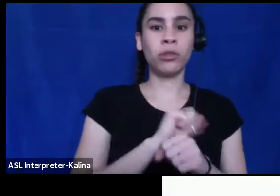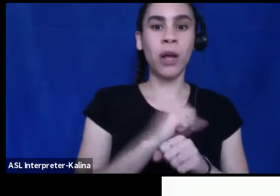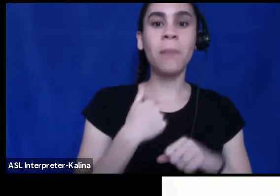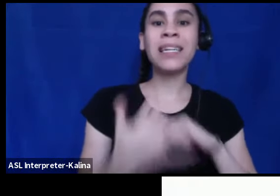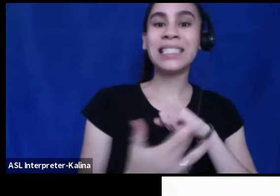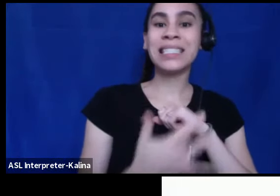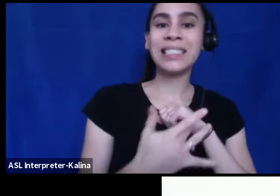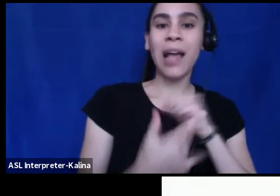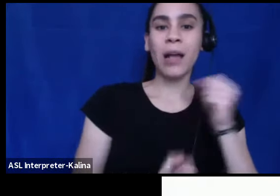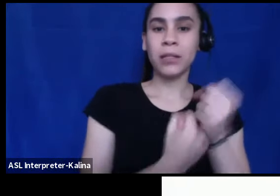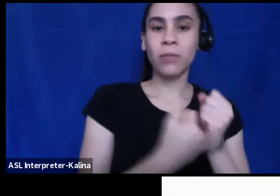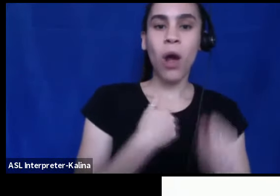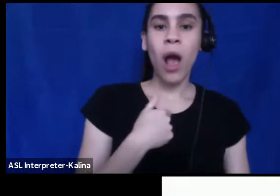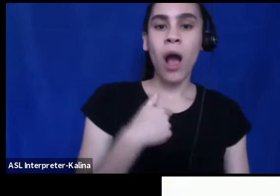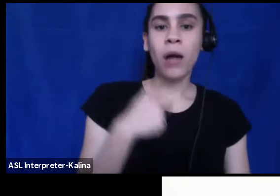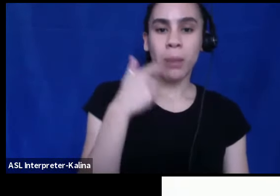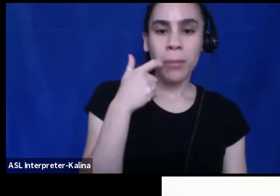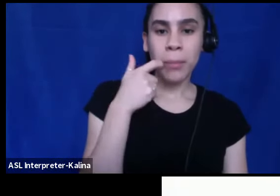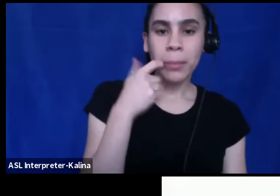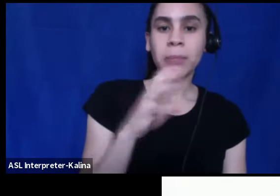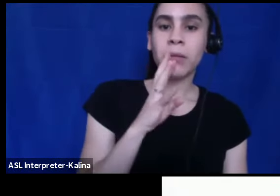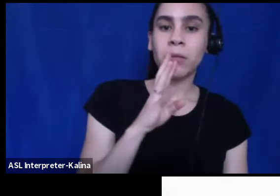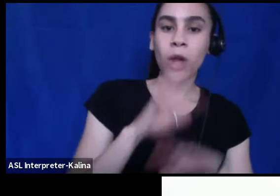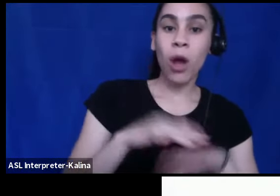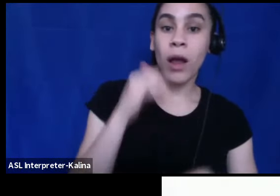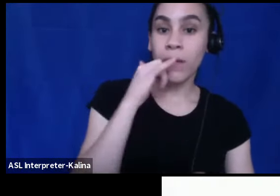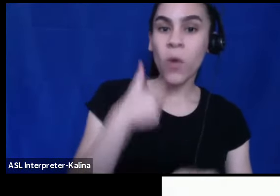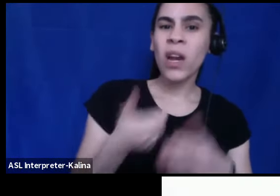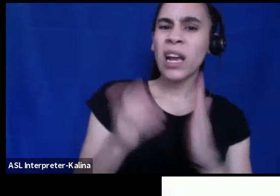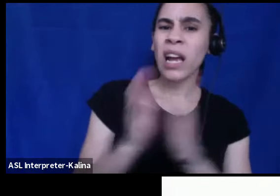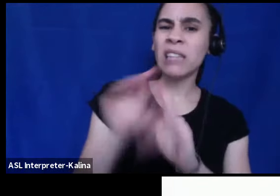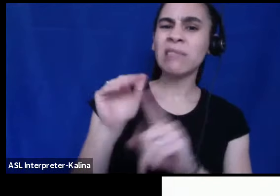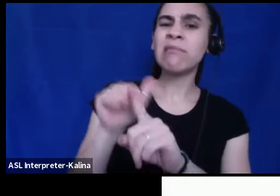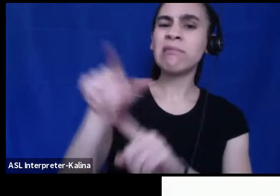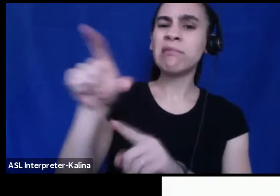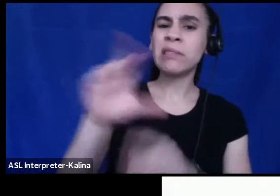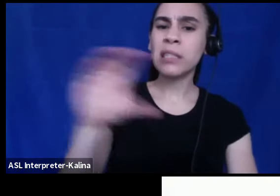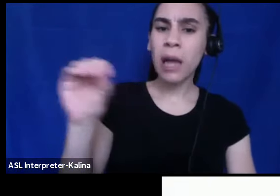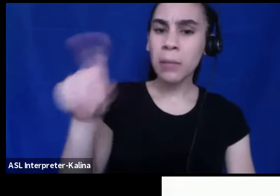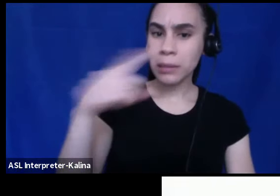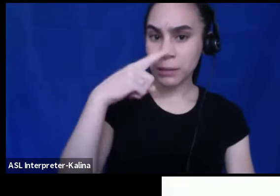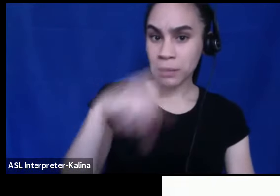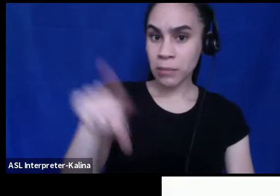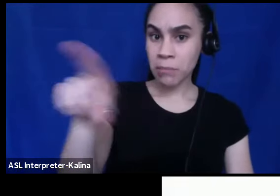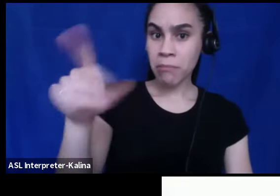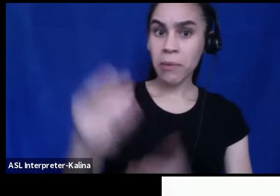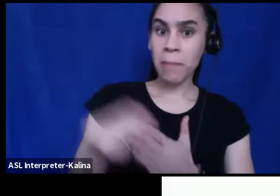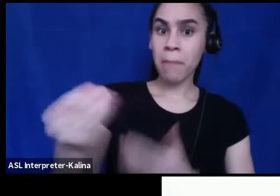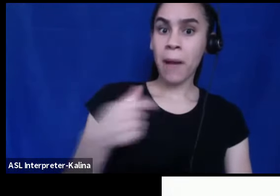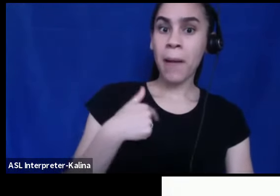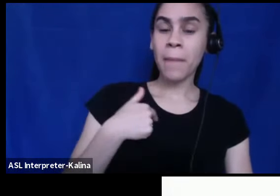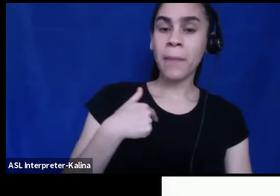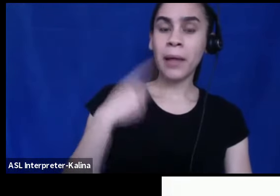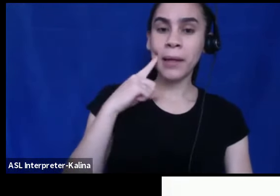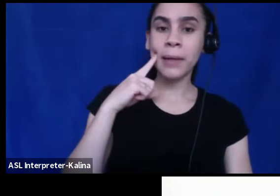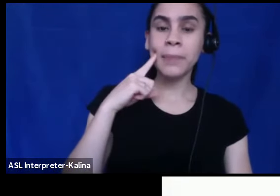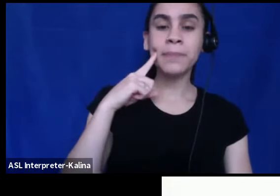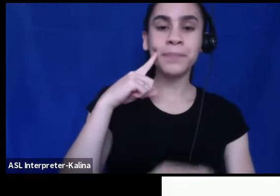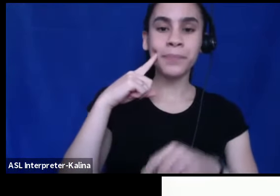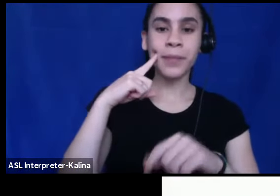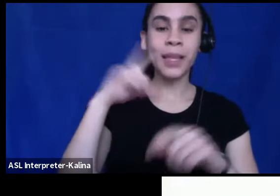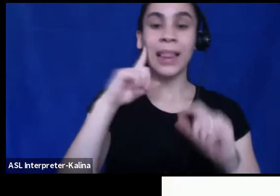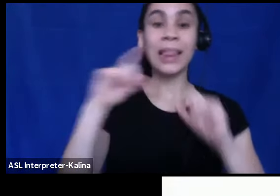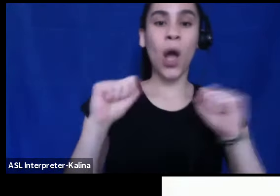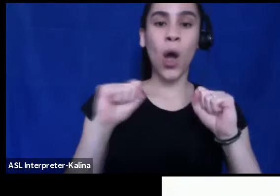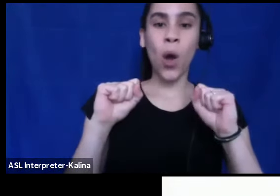on the phone. And I asked the company, can I have the company buy me an amplification headset so I could hear on the